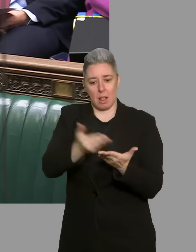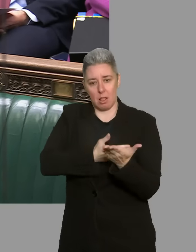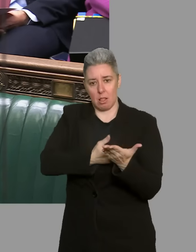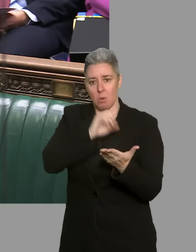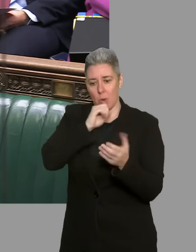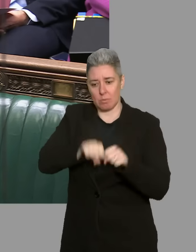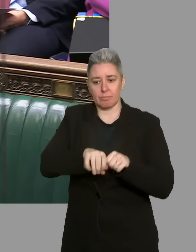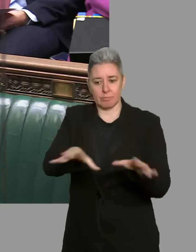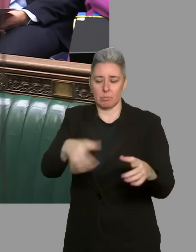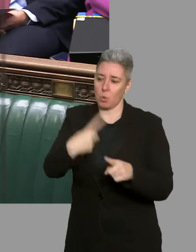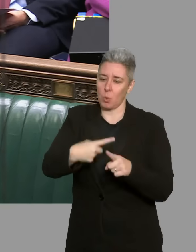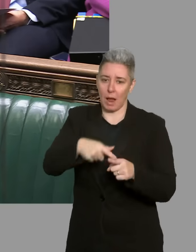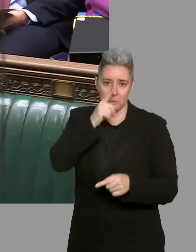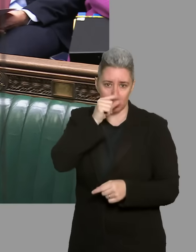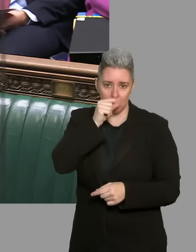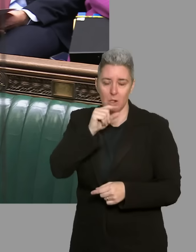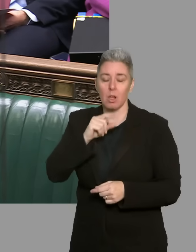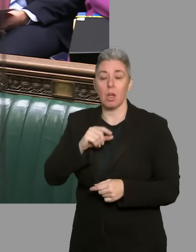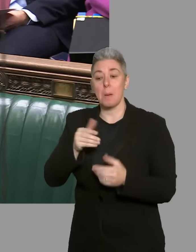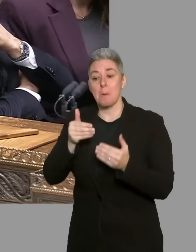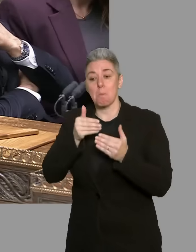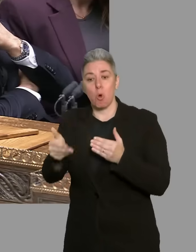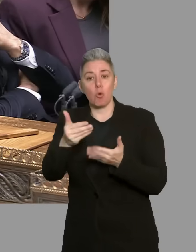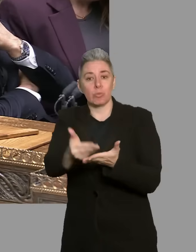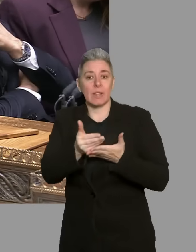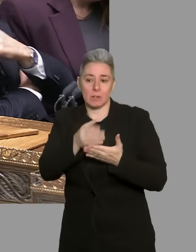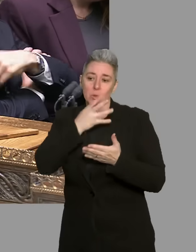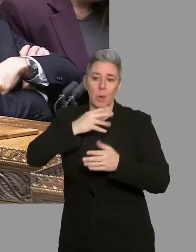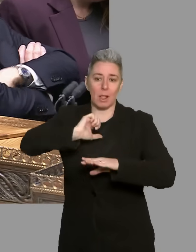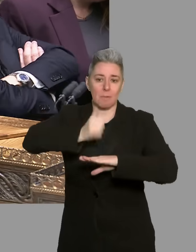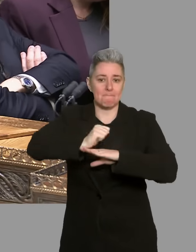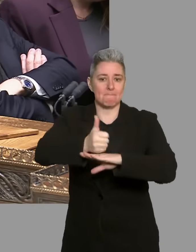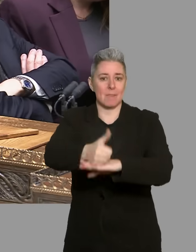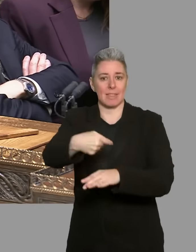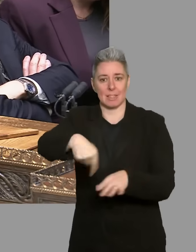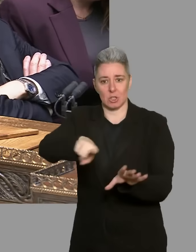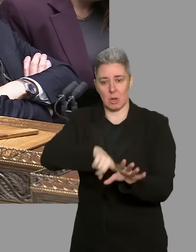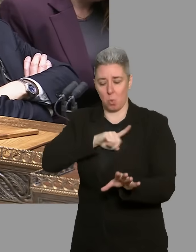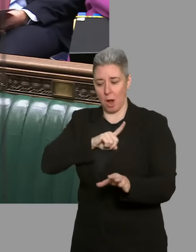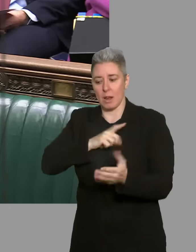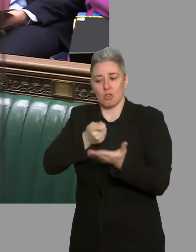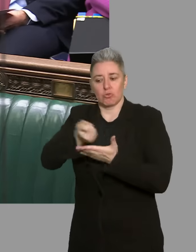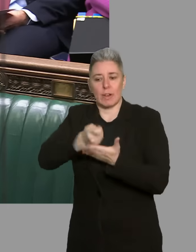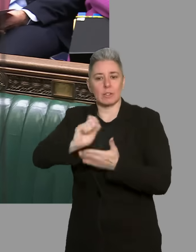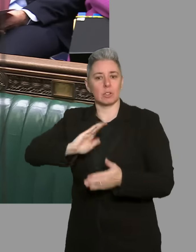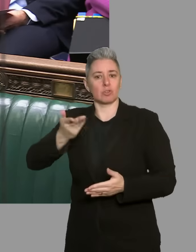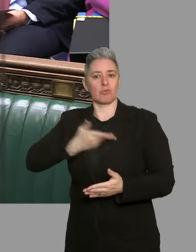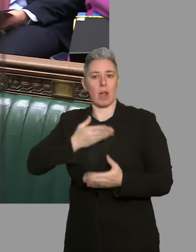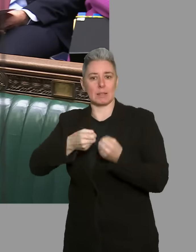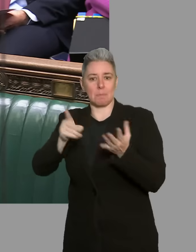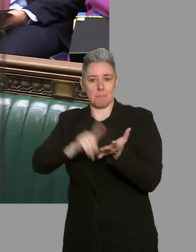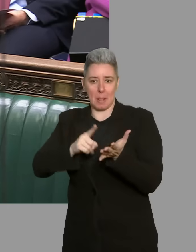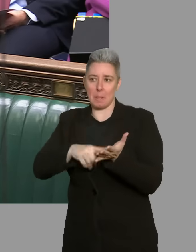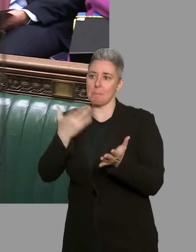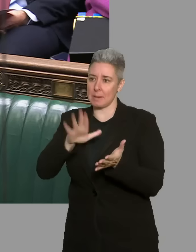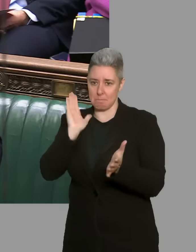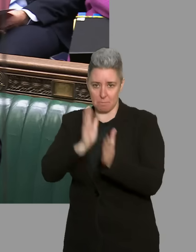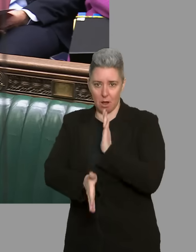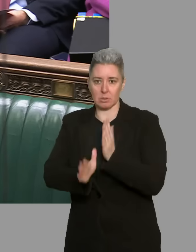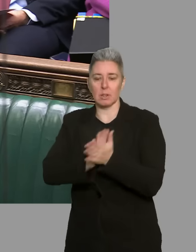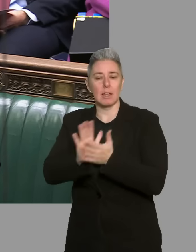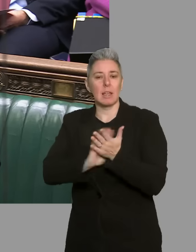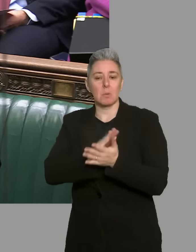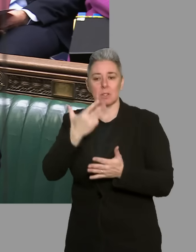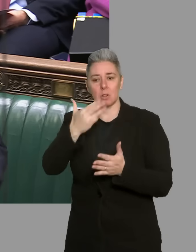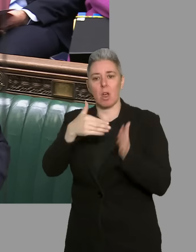this year because we passed the Renters' Rights Bill, stronger protection for 9 million renters, abolishing no-fault evictions. That's